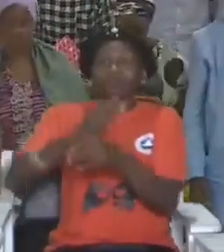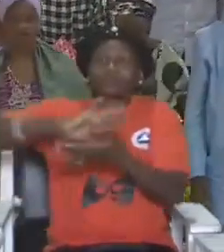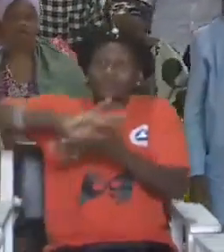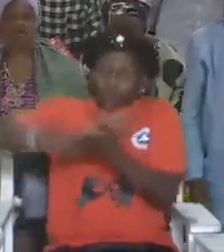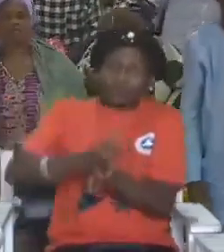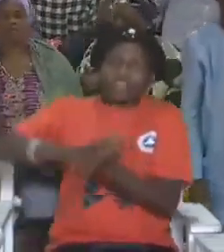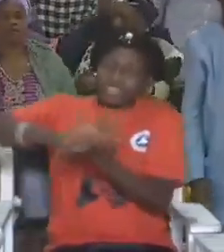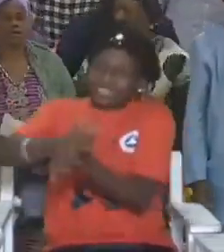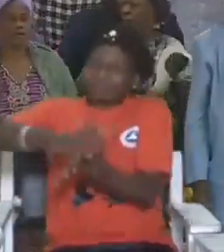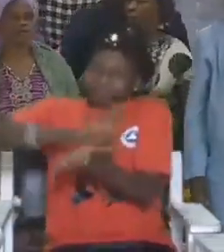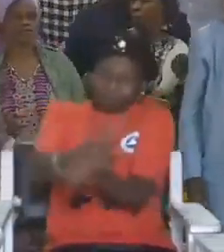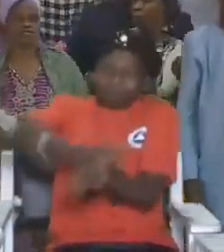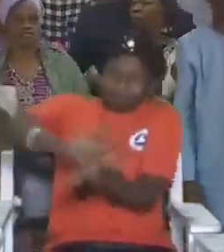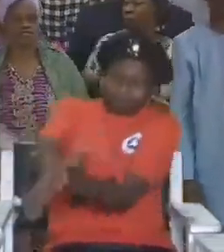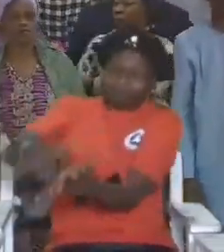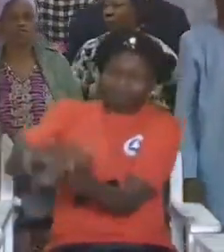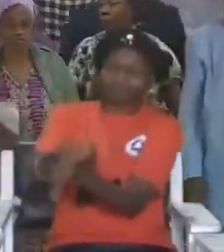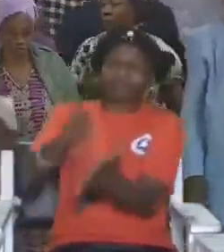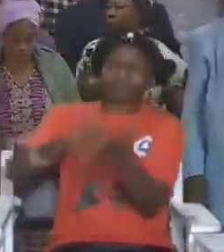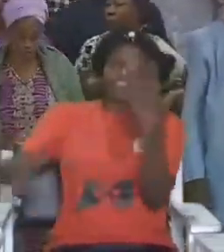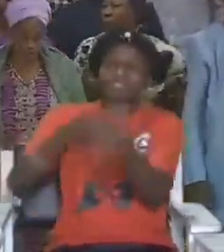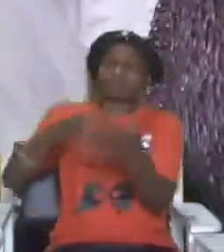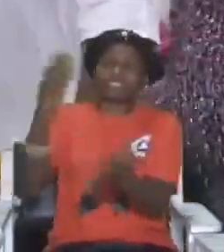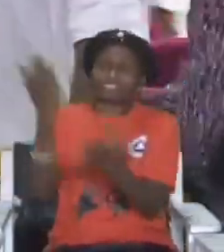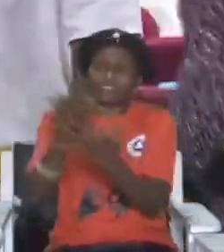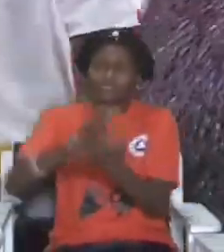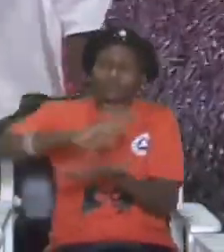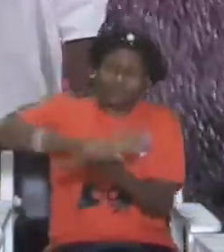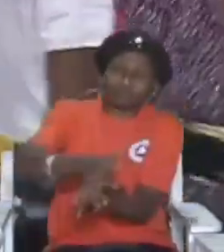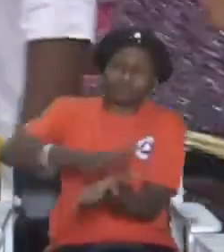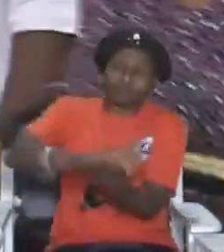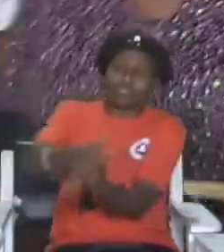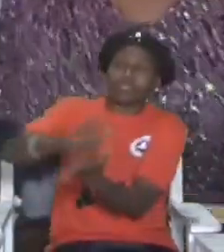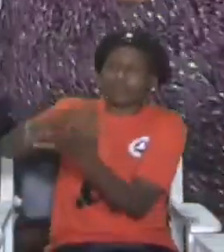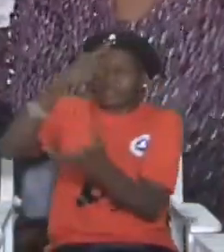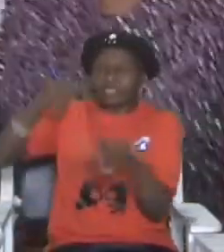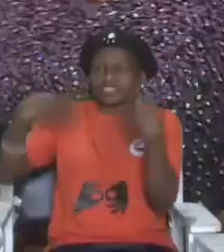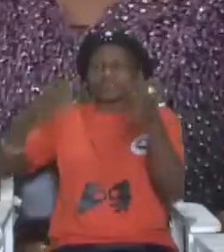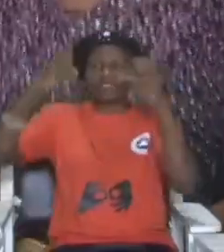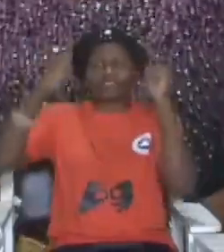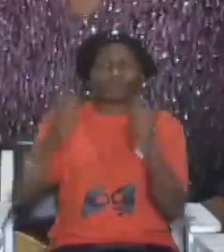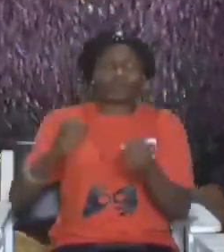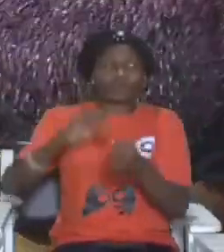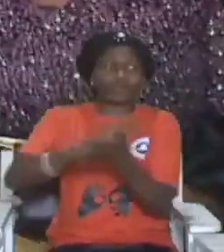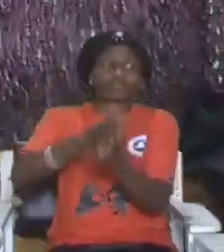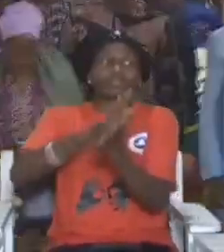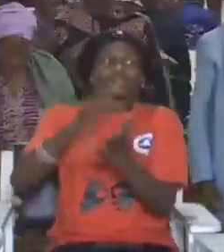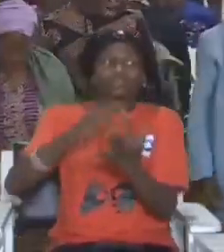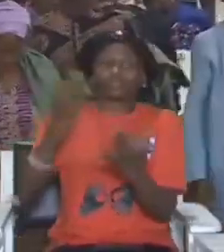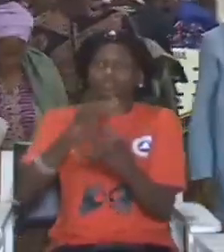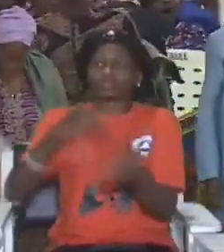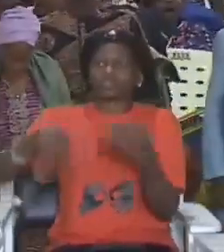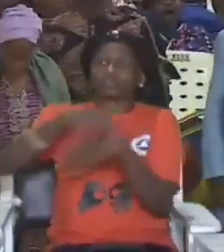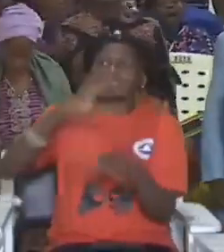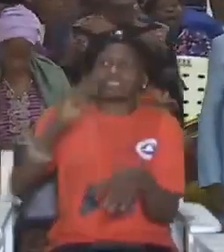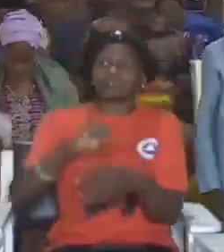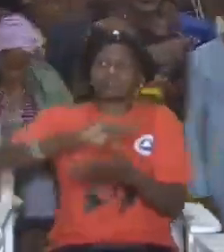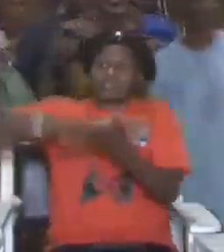and tread on whatever it is that has been disturbing you, because he has given you power to tread over them.